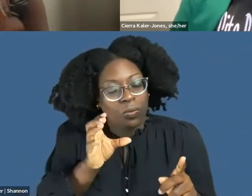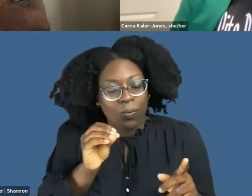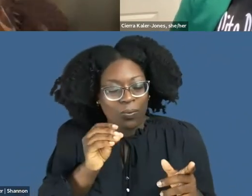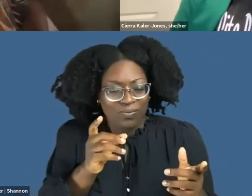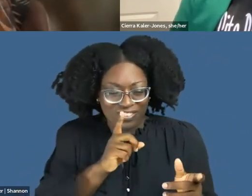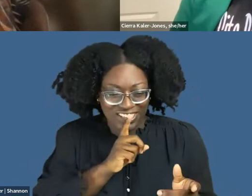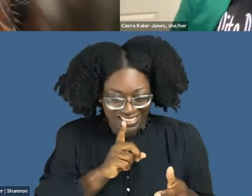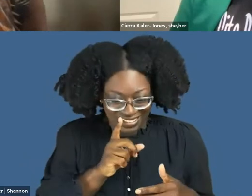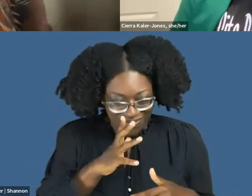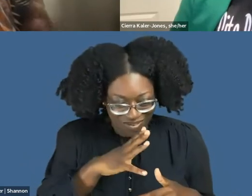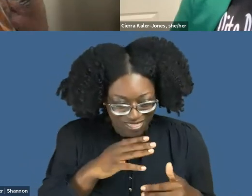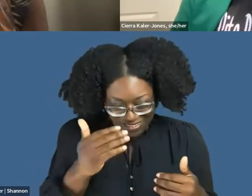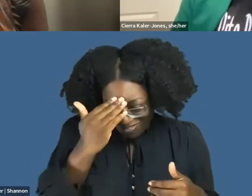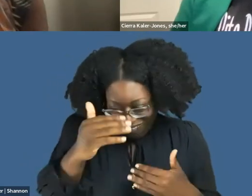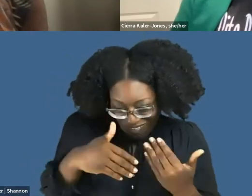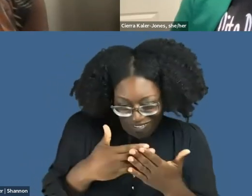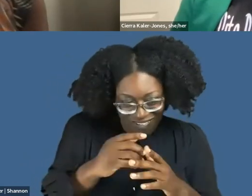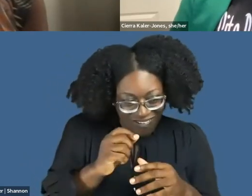point,